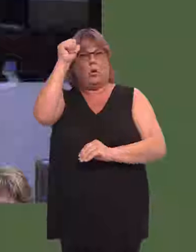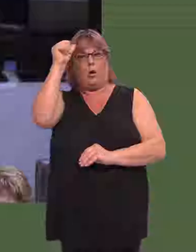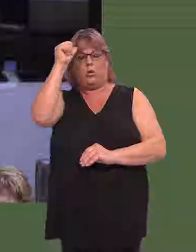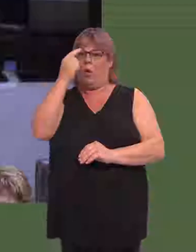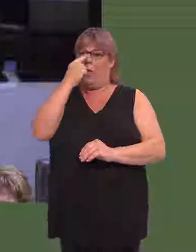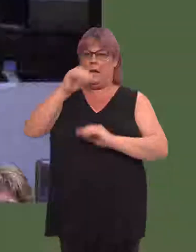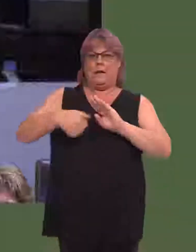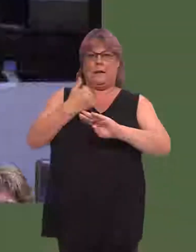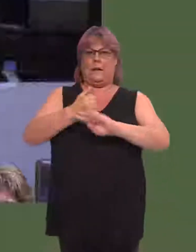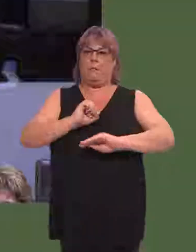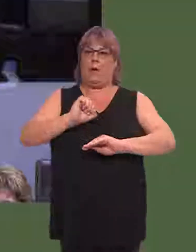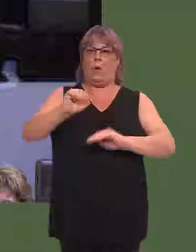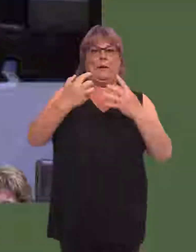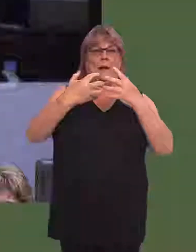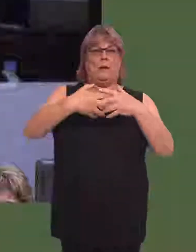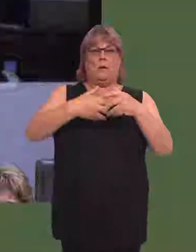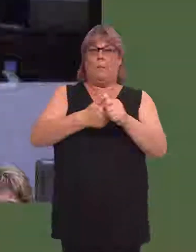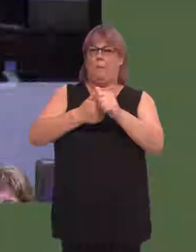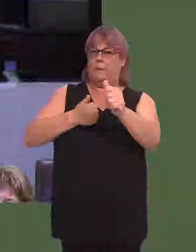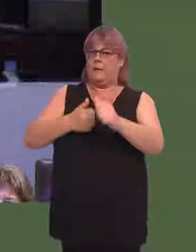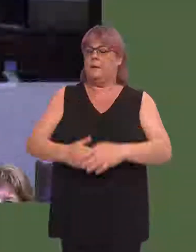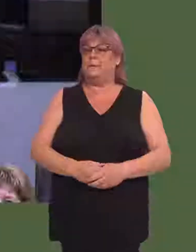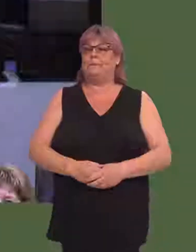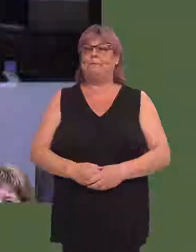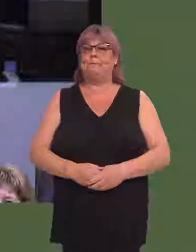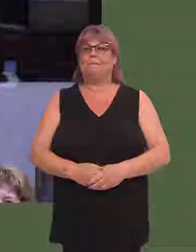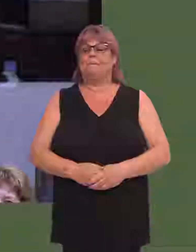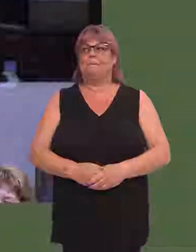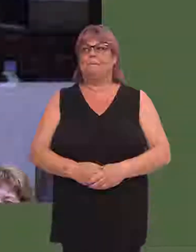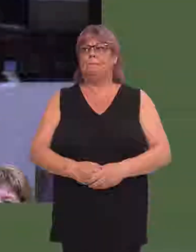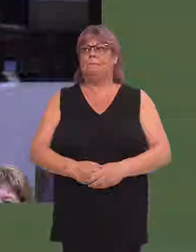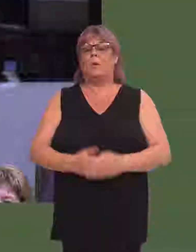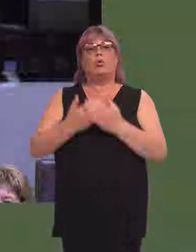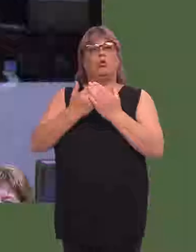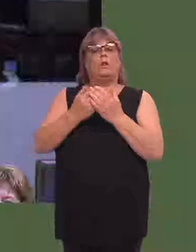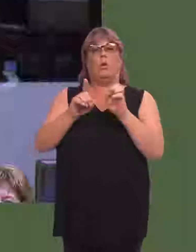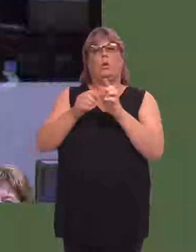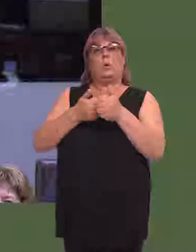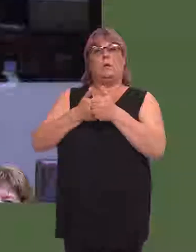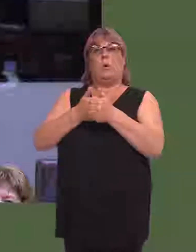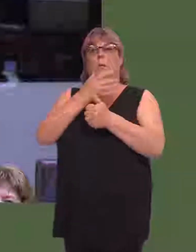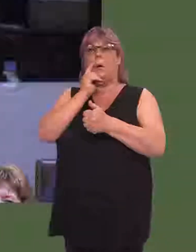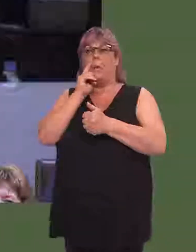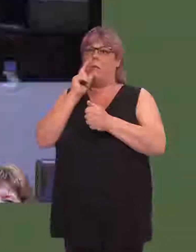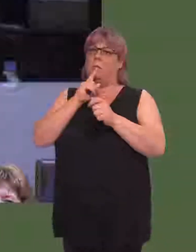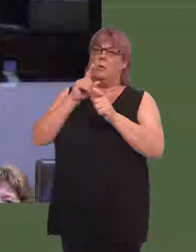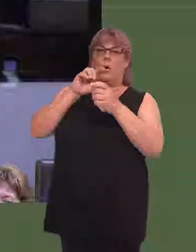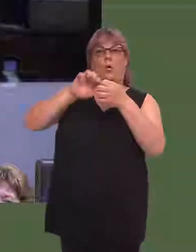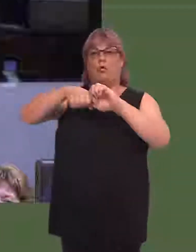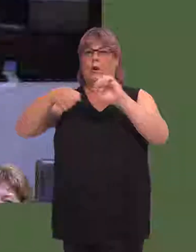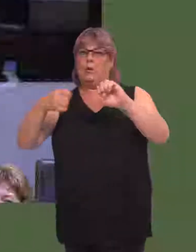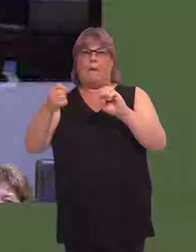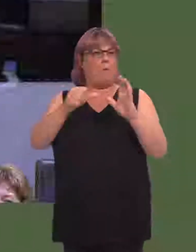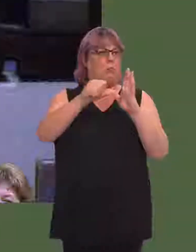run a profitable technology startup. It also supports businesses by challenging its graduates to